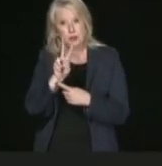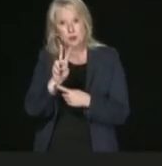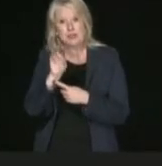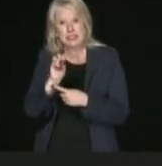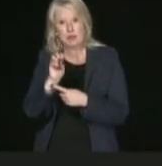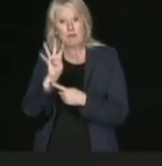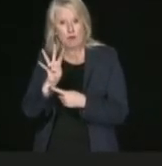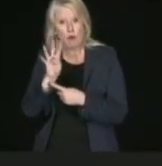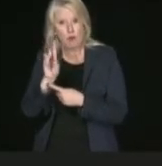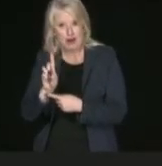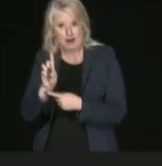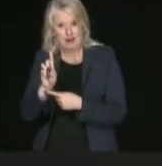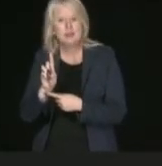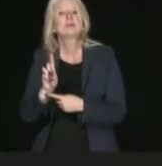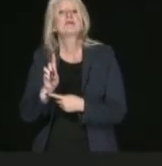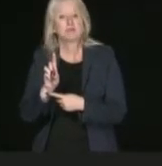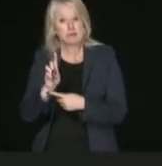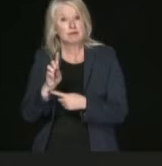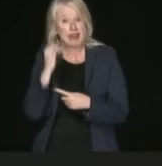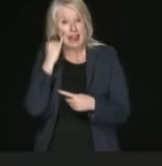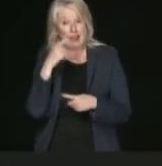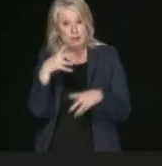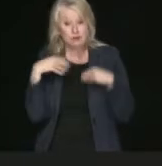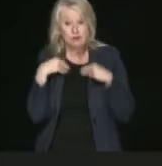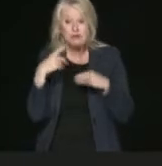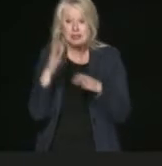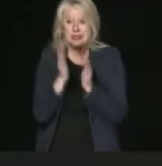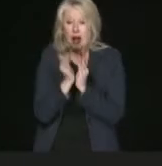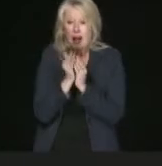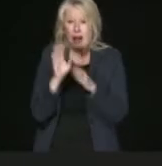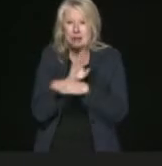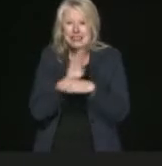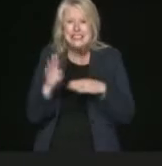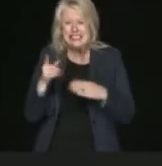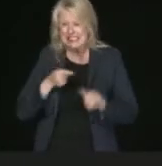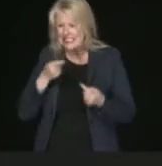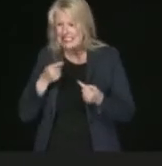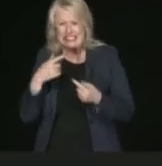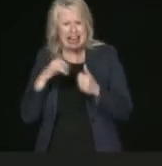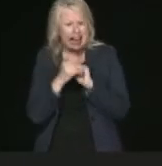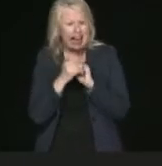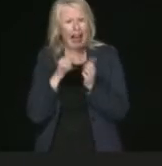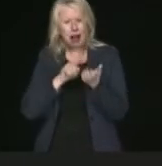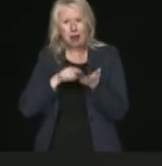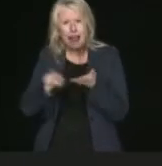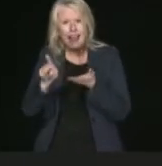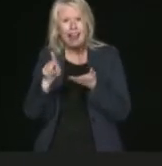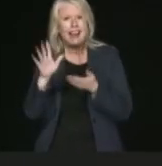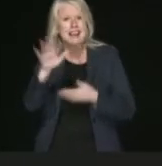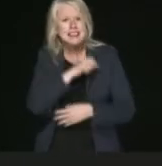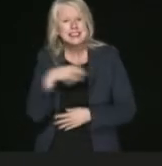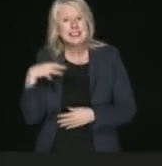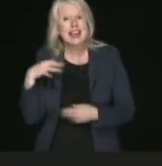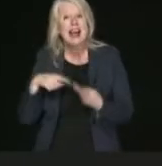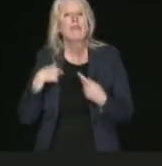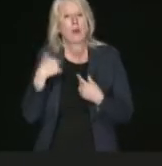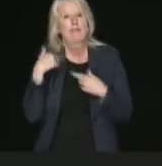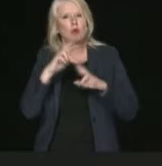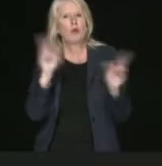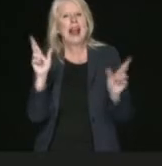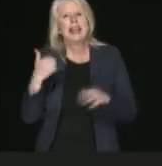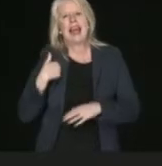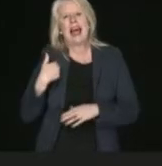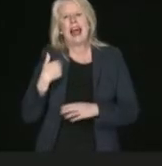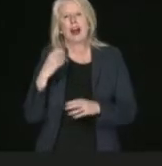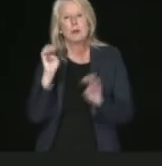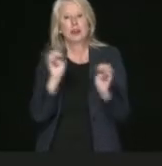1-800-959-2041. If you own a small business and are struggling to pay the bills or pay your staff, we launched the Canada Emergency Business